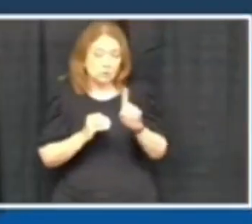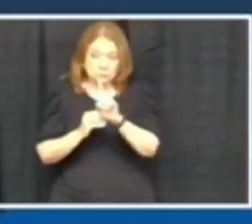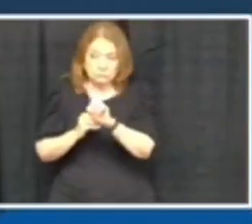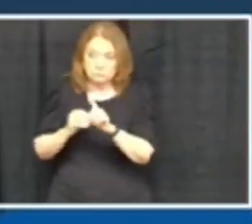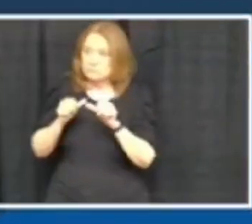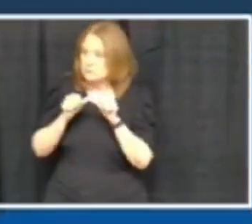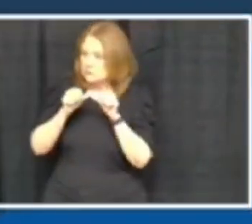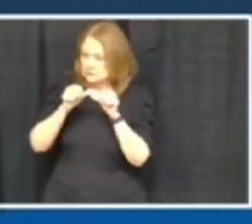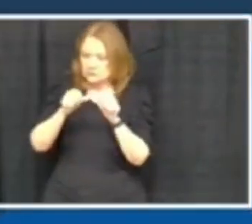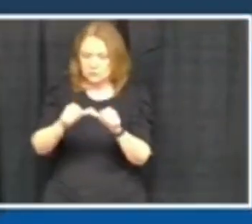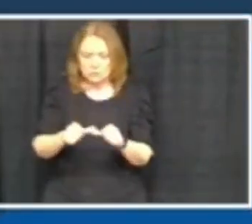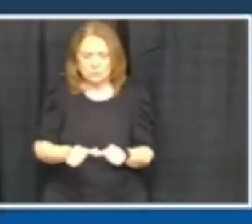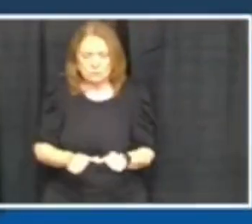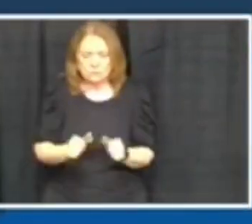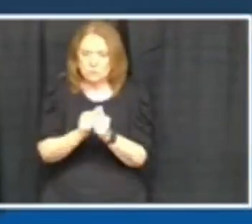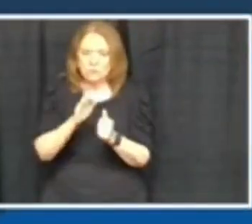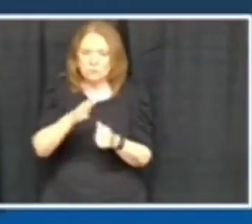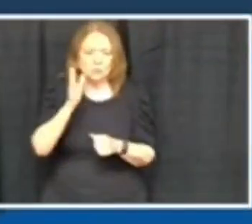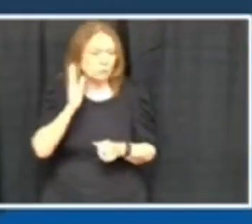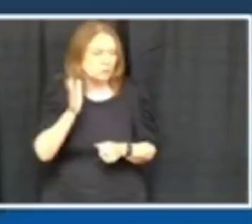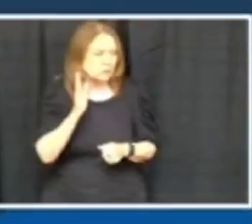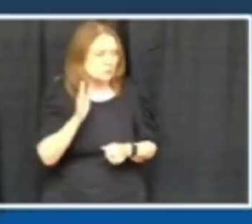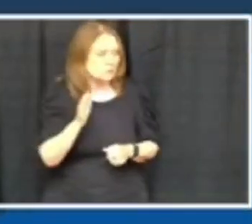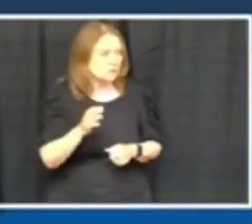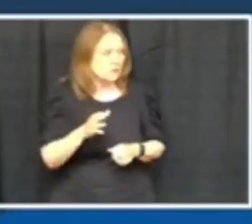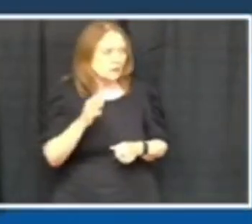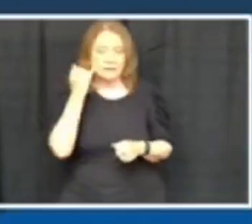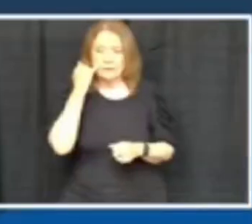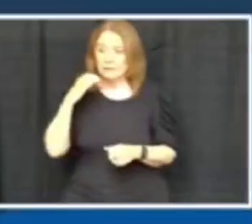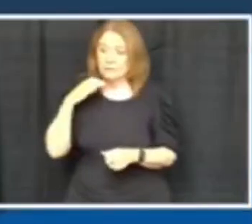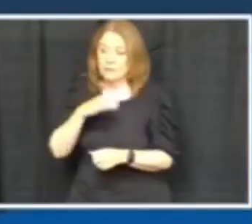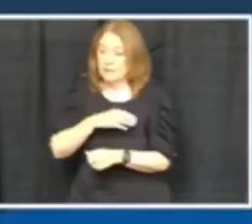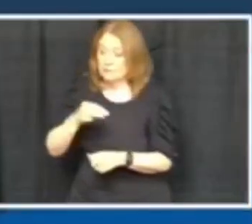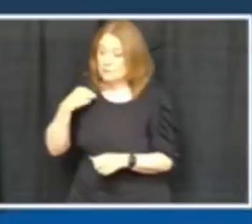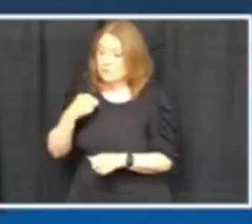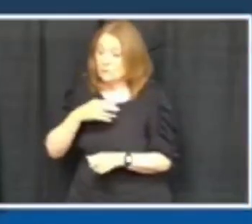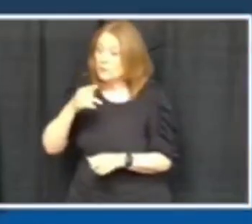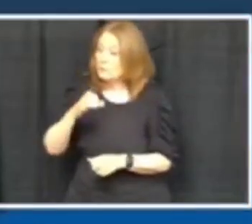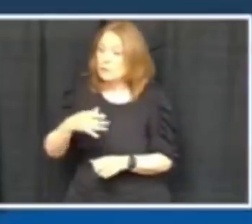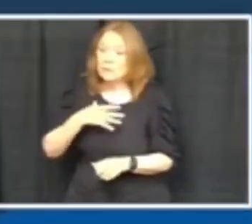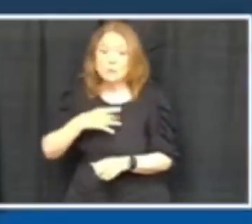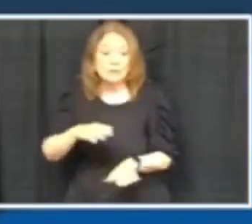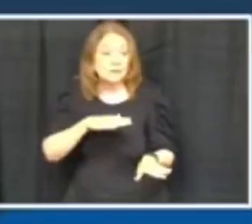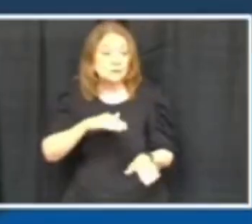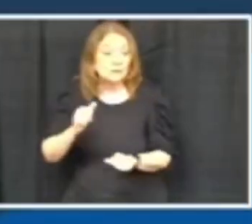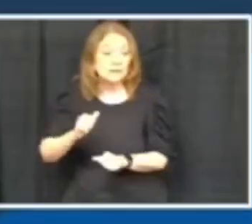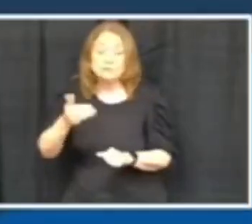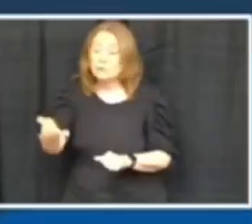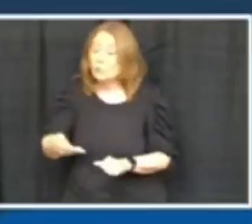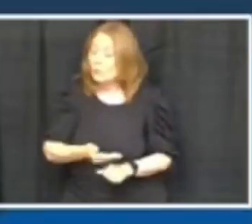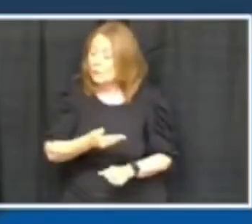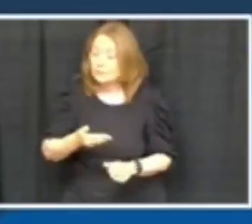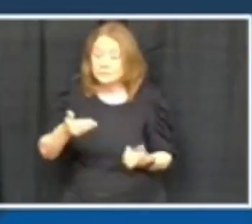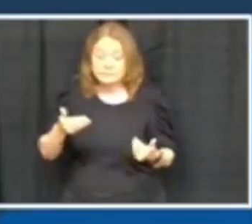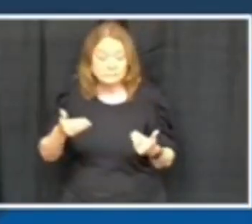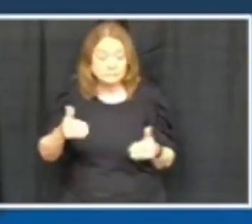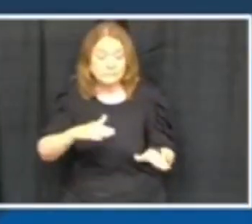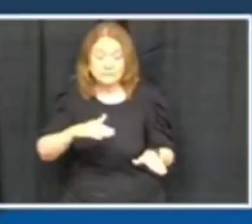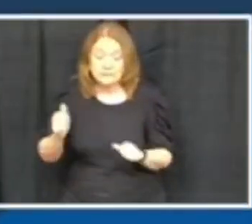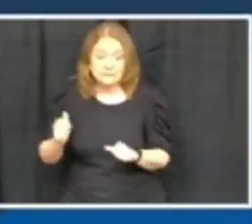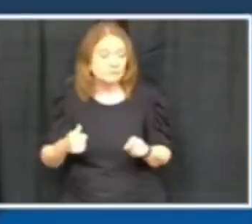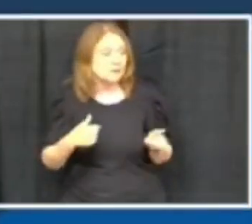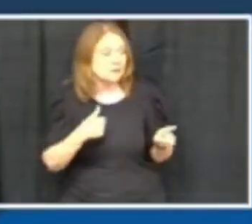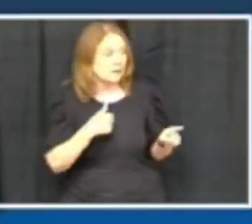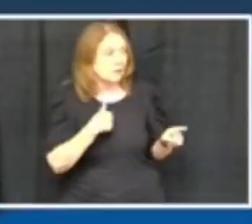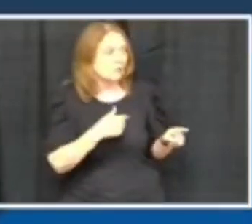let's continue on Okay. with your presentation. And if council members and the public would like to leave, you are welcome to do so. And I'd